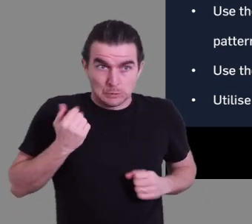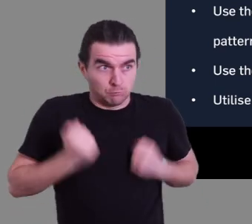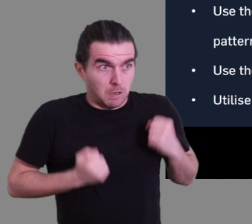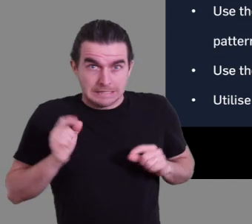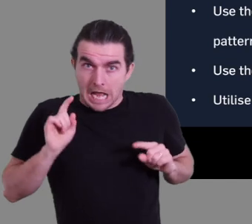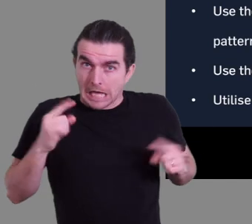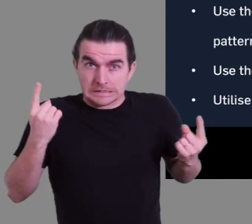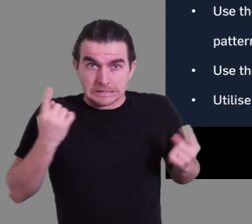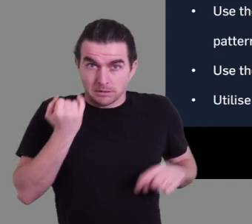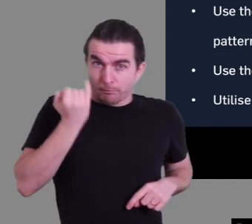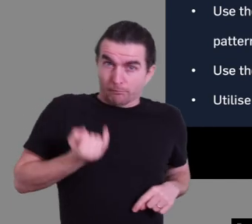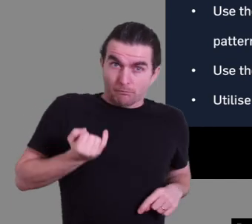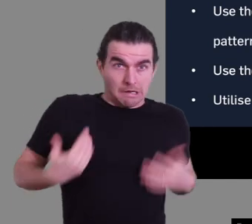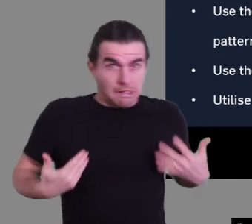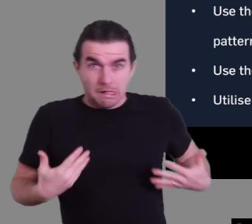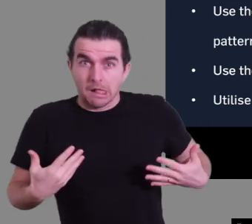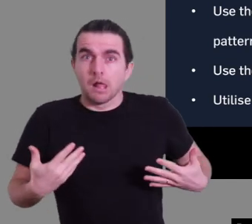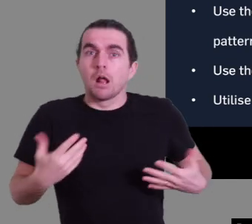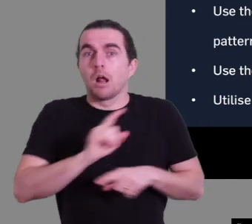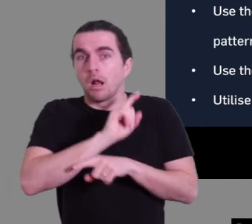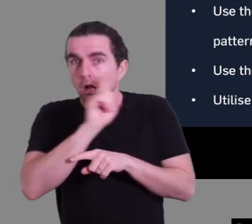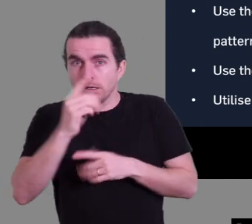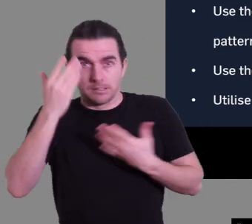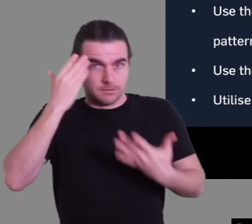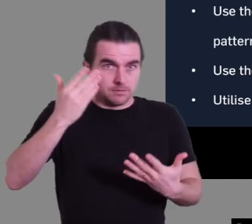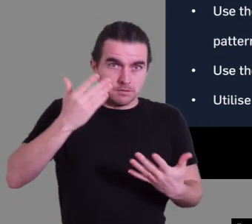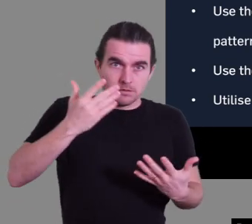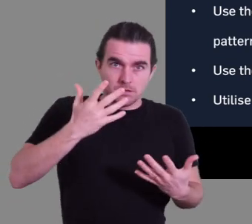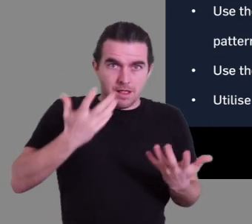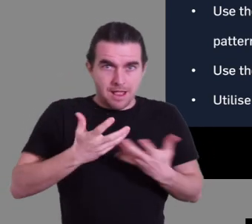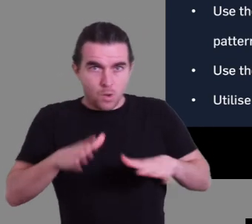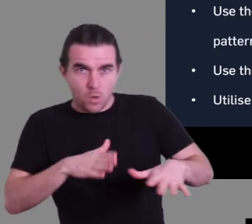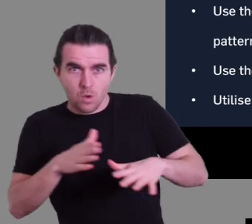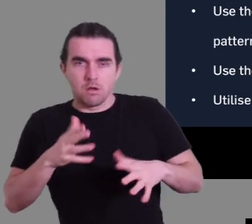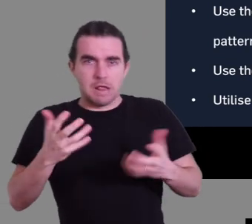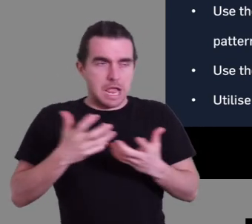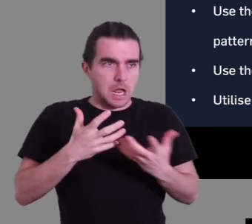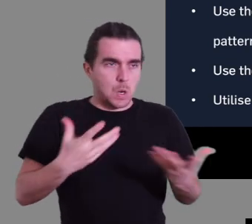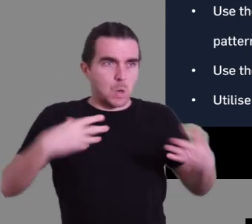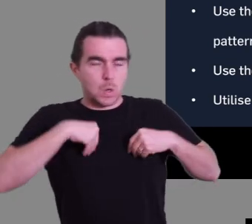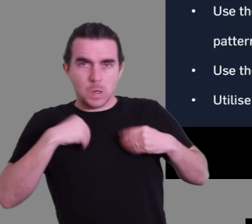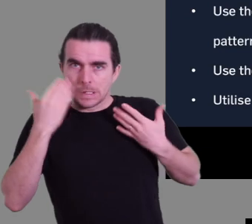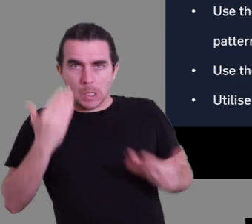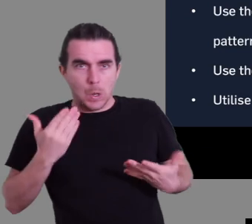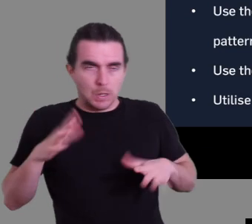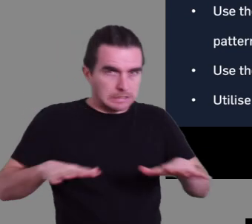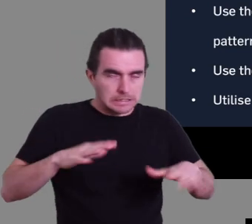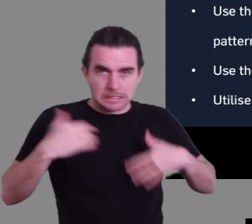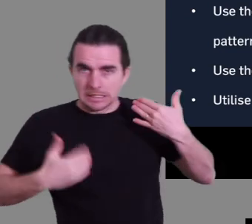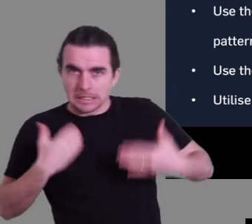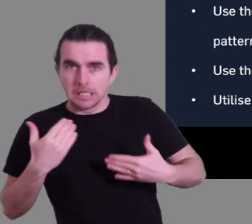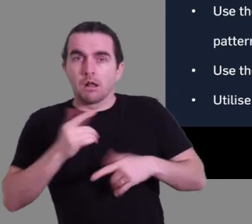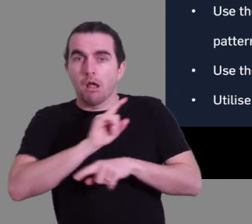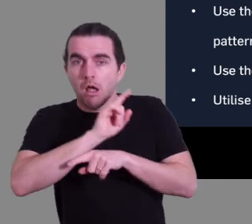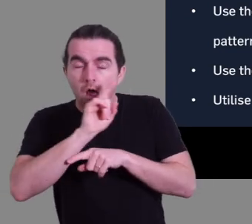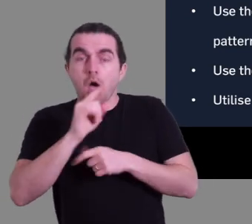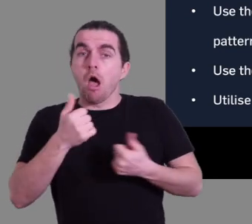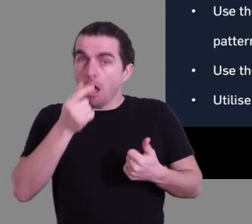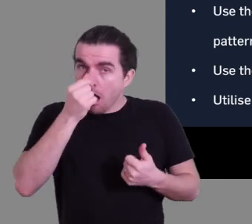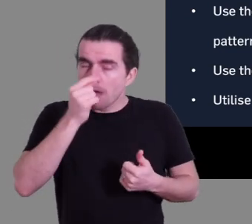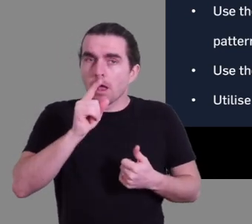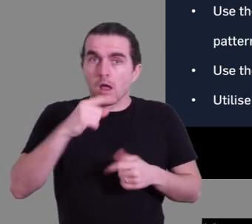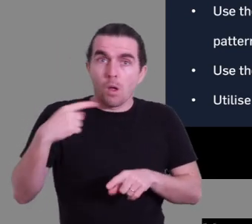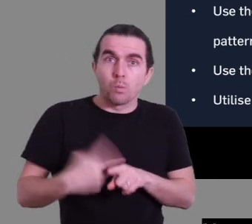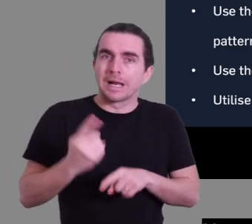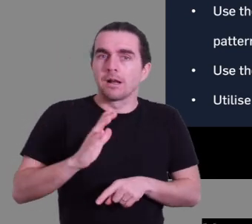power to do that. And then second, he didn't know the positional and he didn't know how to coordinate them. He could do it, but not all